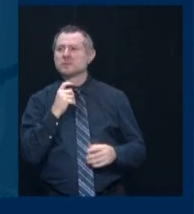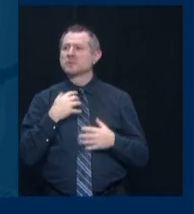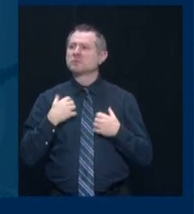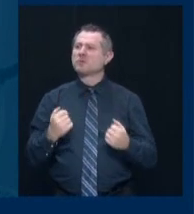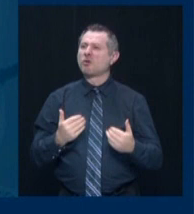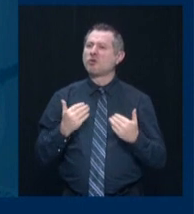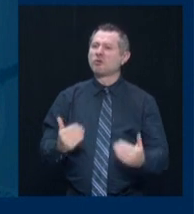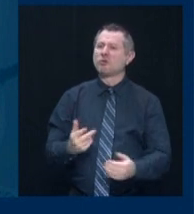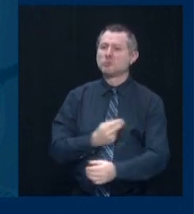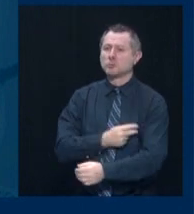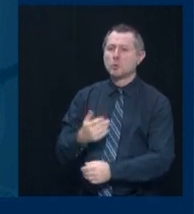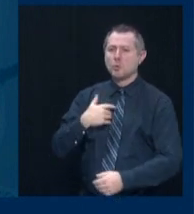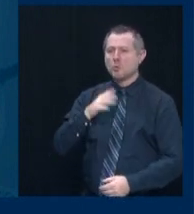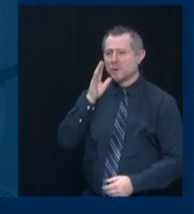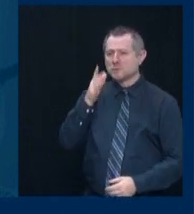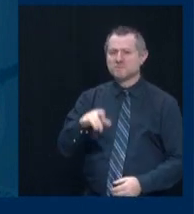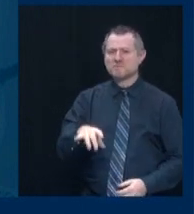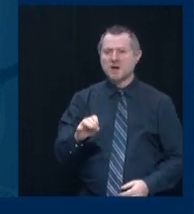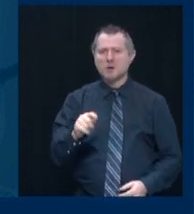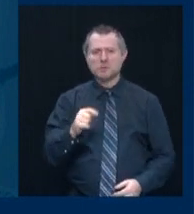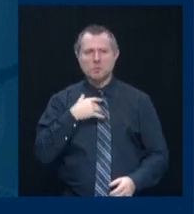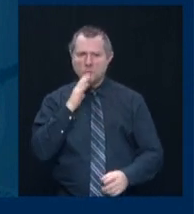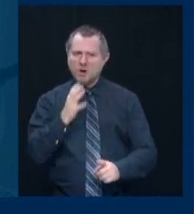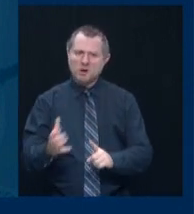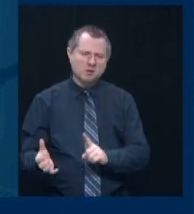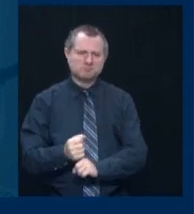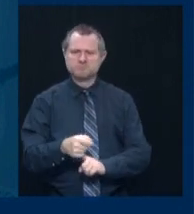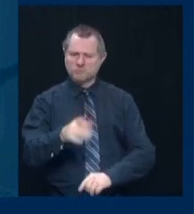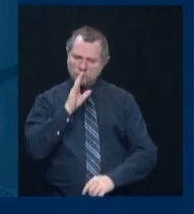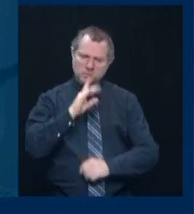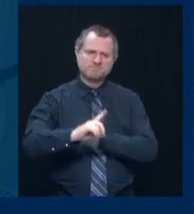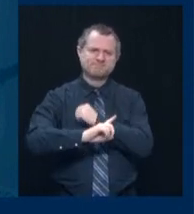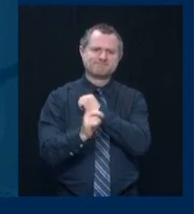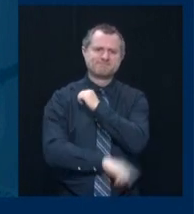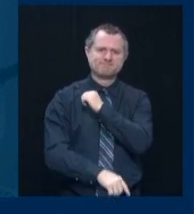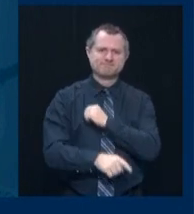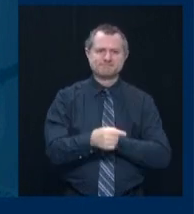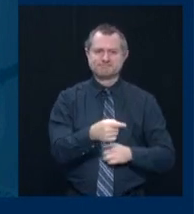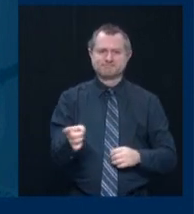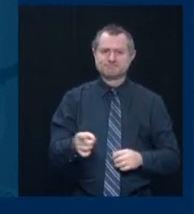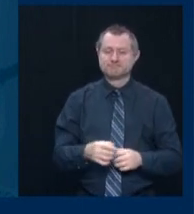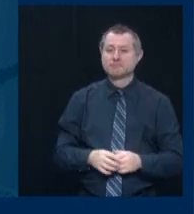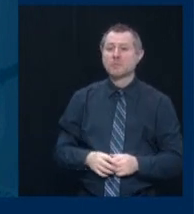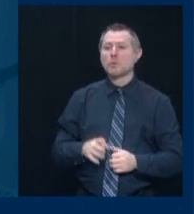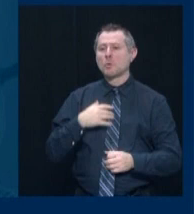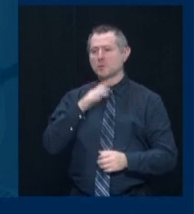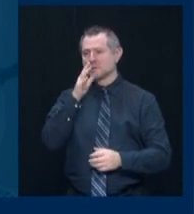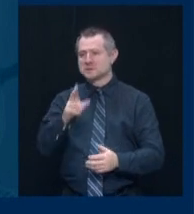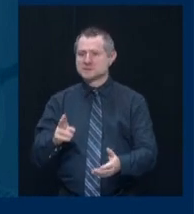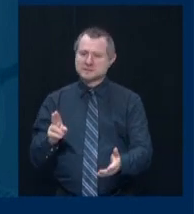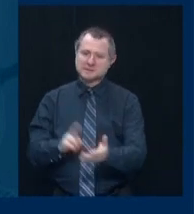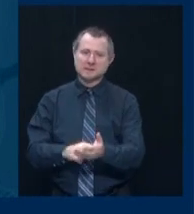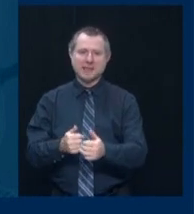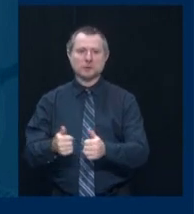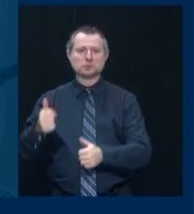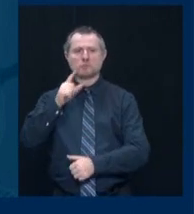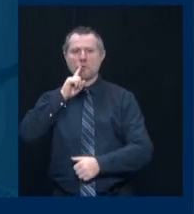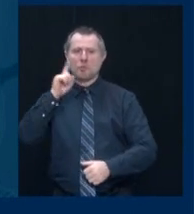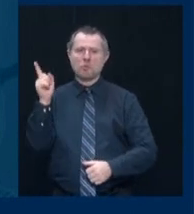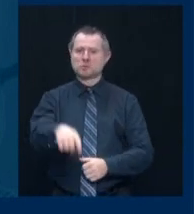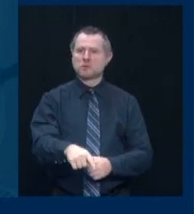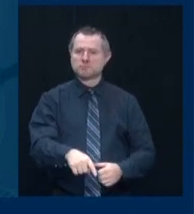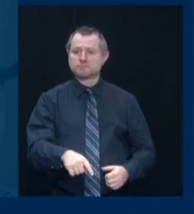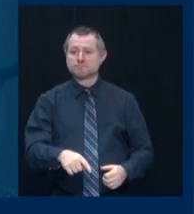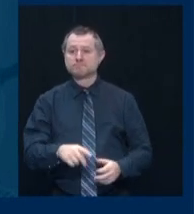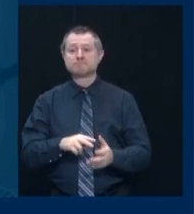out and you will be prosecuted. I'm going to sign an executive order that